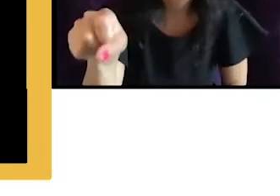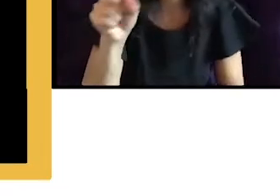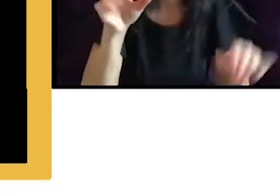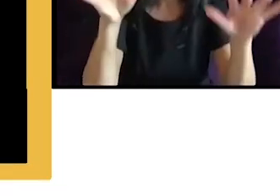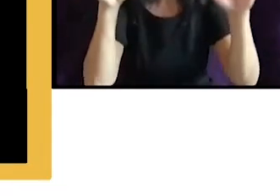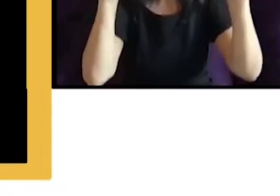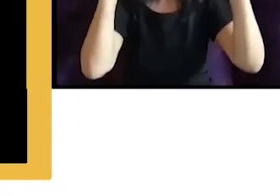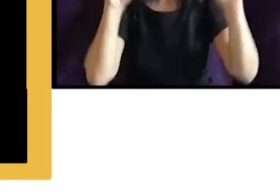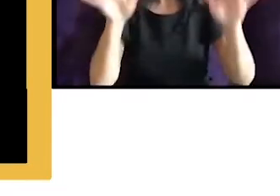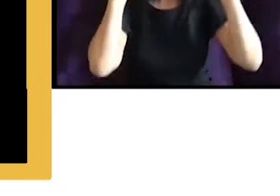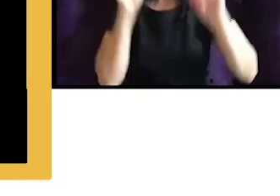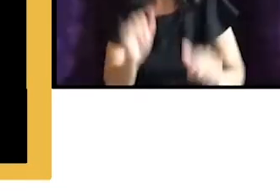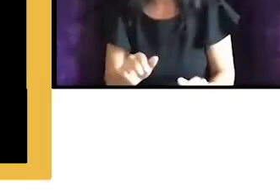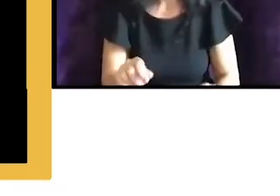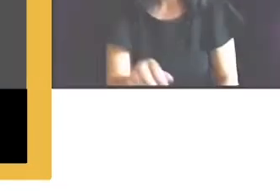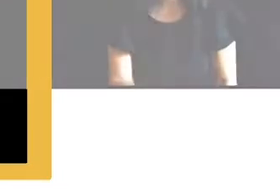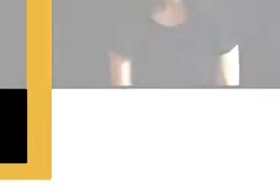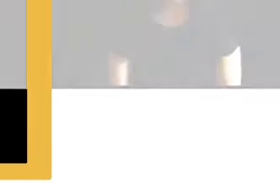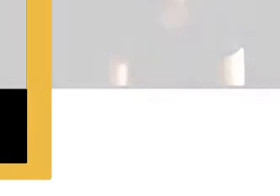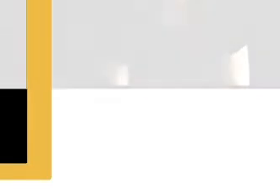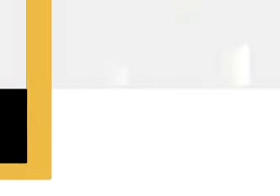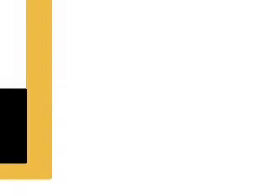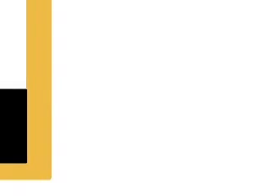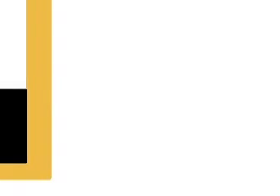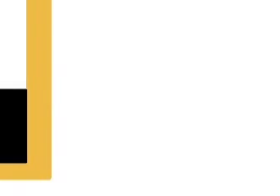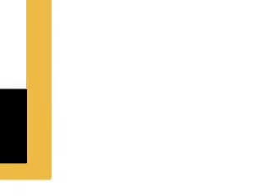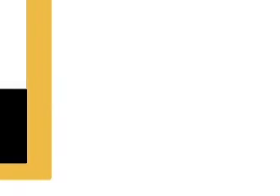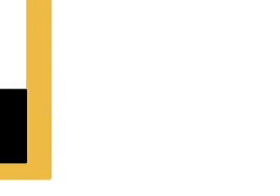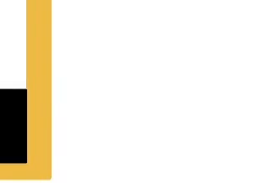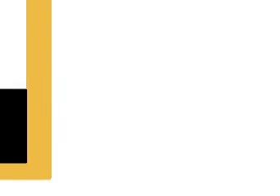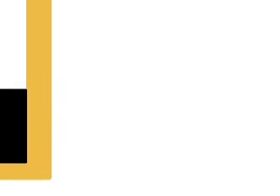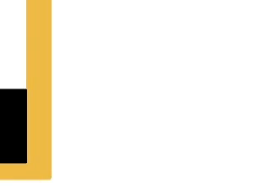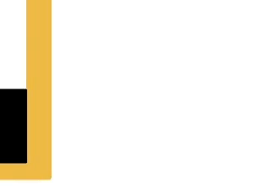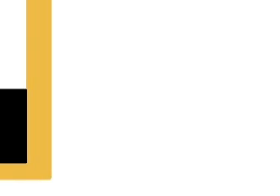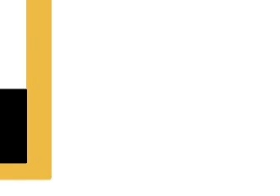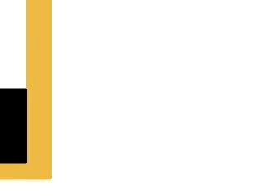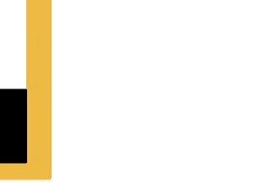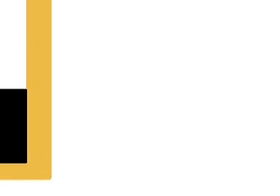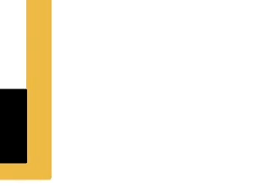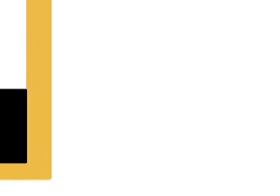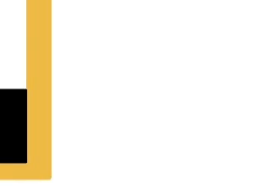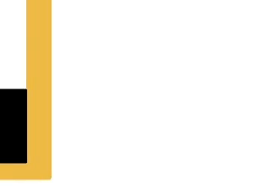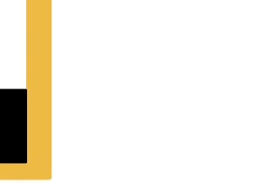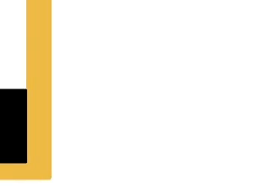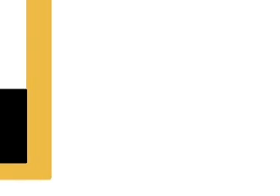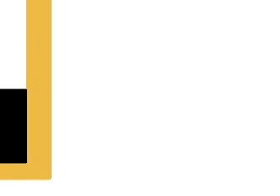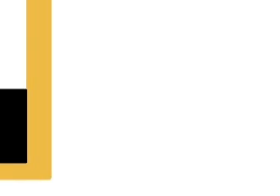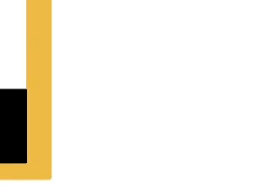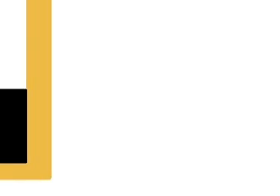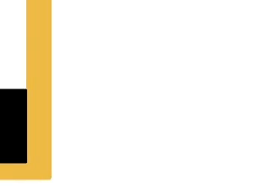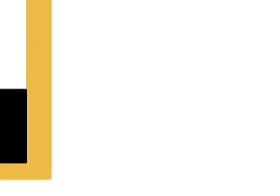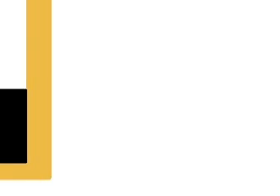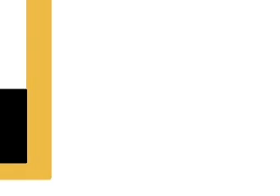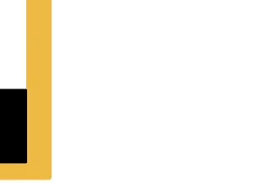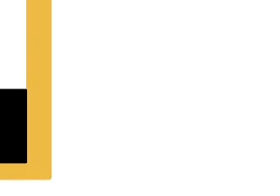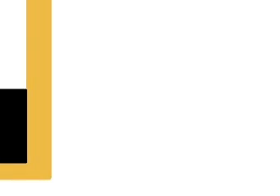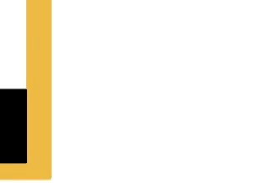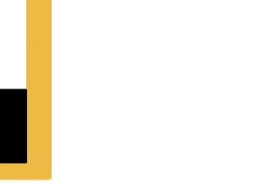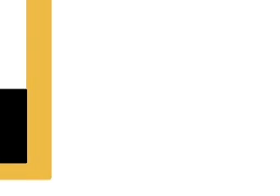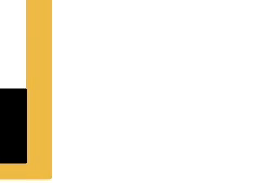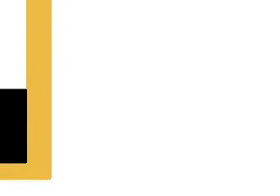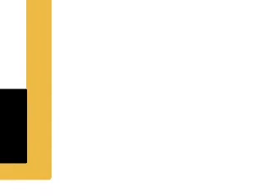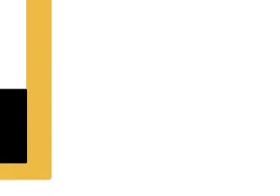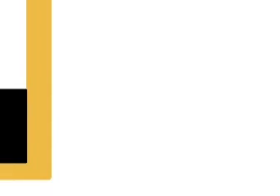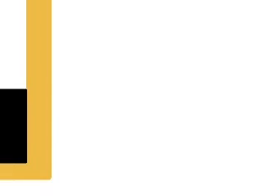yeah, yeah. The STEMIEFest bebop mechanics are Anna Hoffman, vocals,